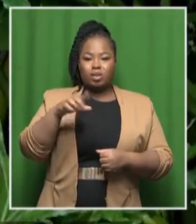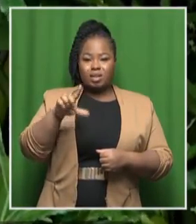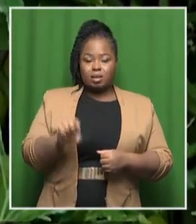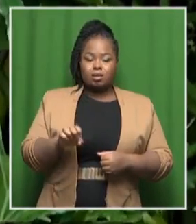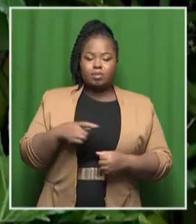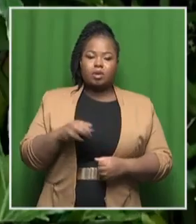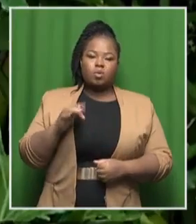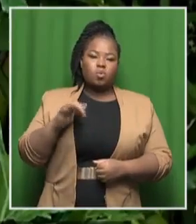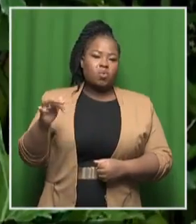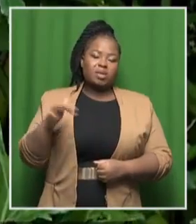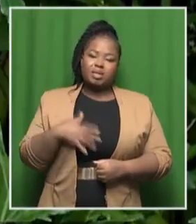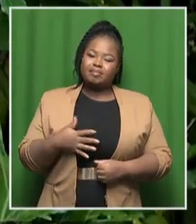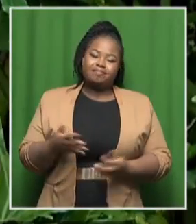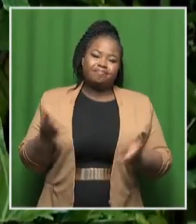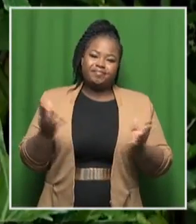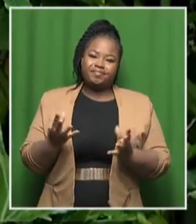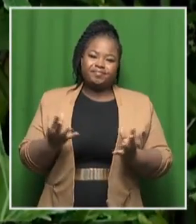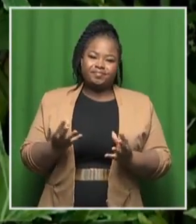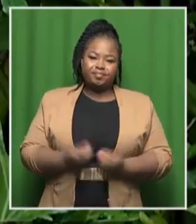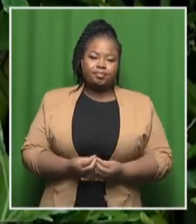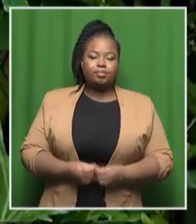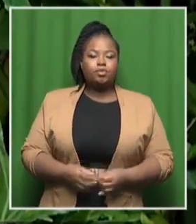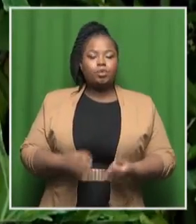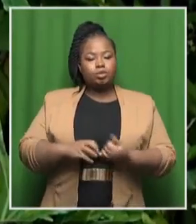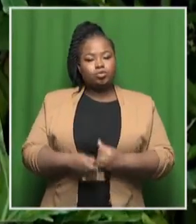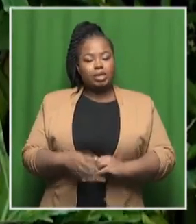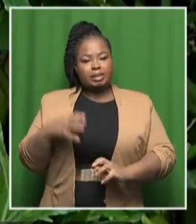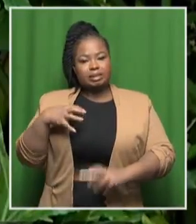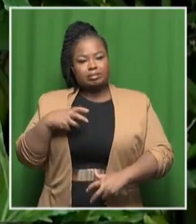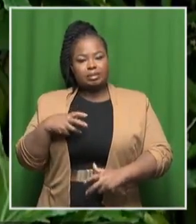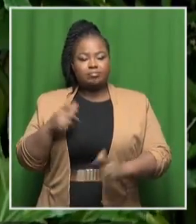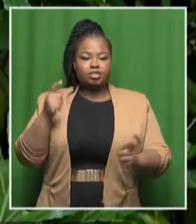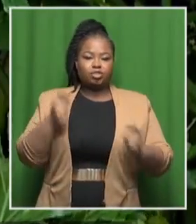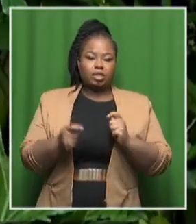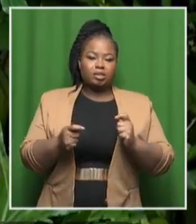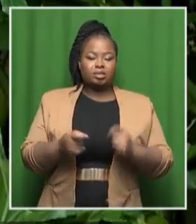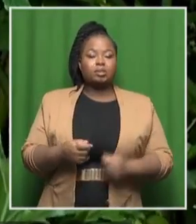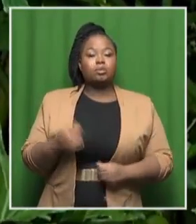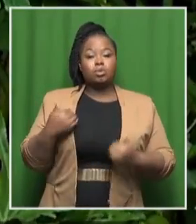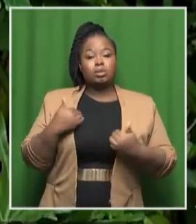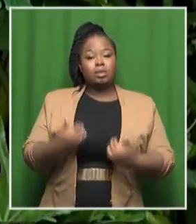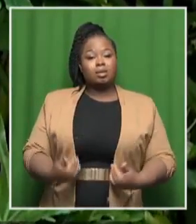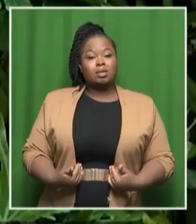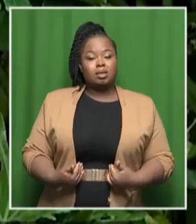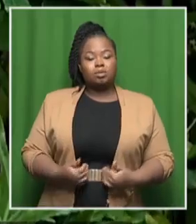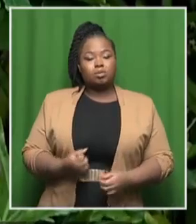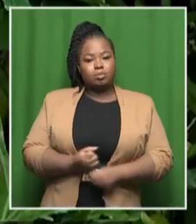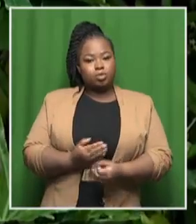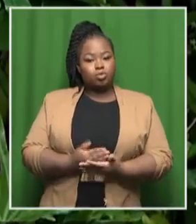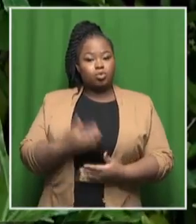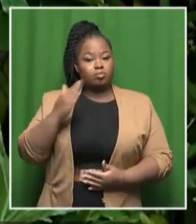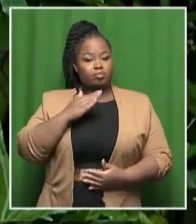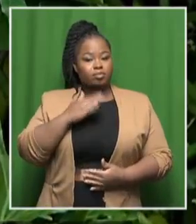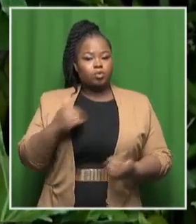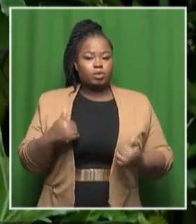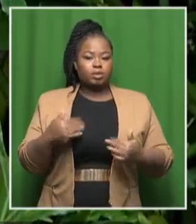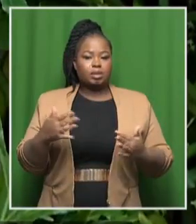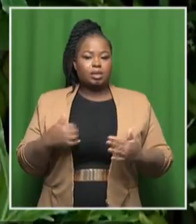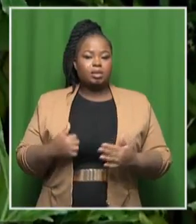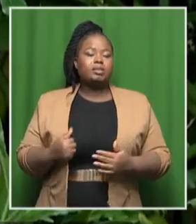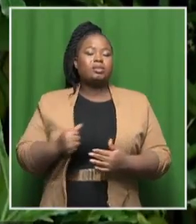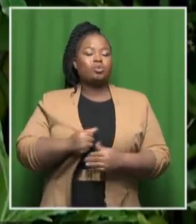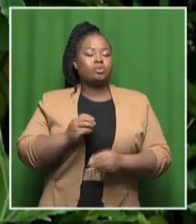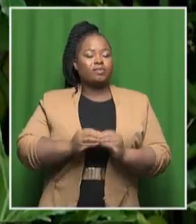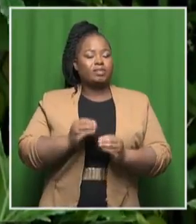that is typically what has happened. We had to adjust our operations on Sunday to make this work, and by Sunday evening we started recovery.